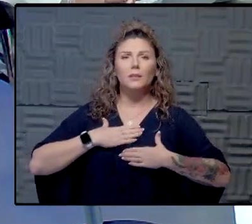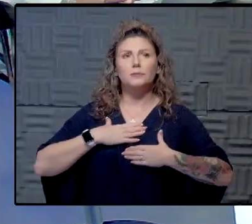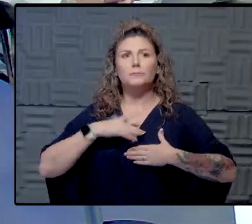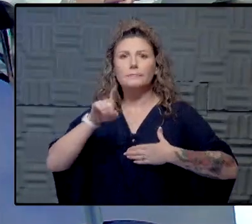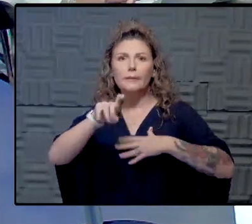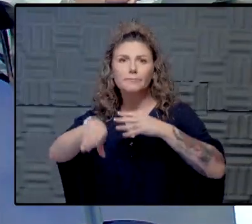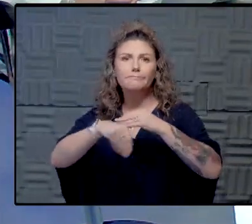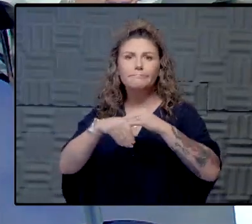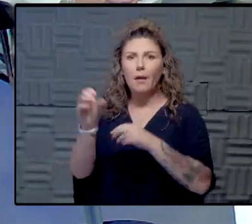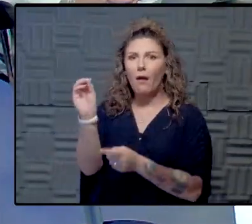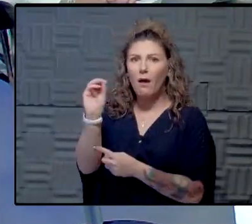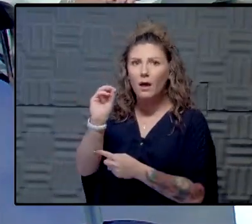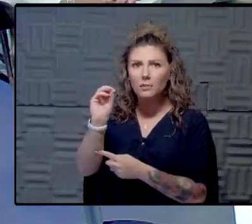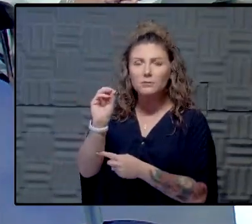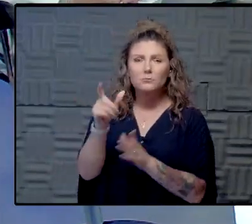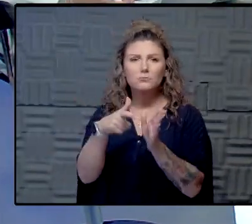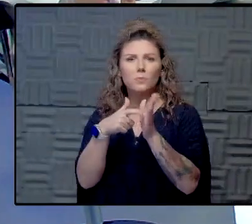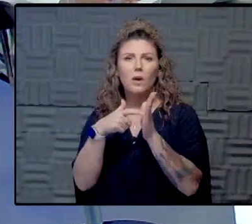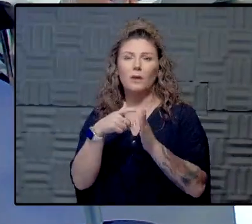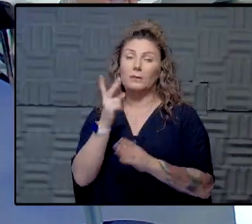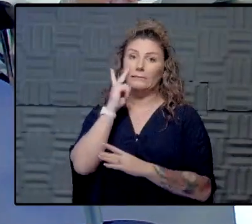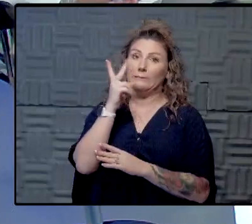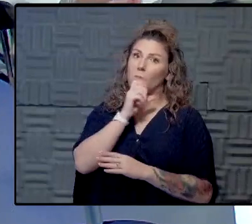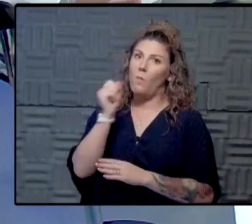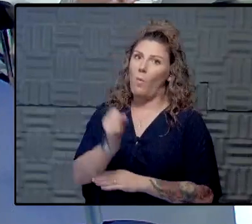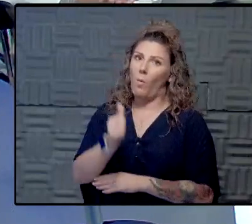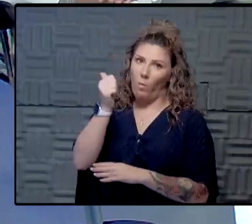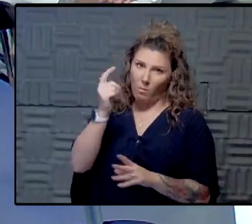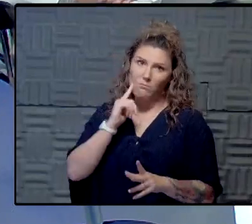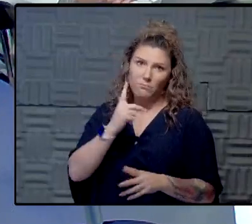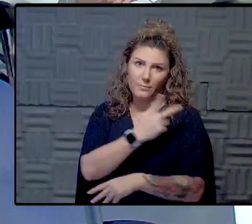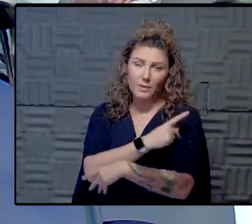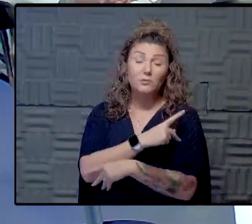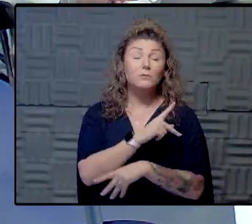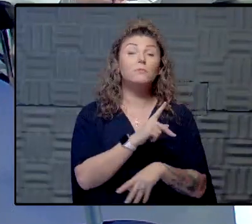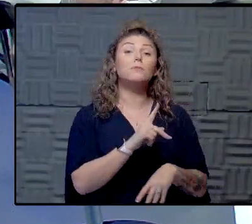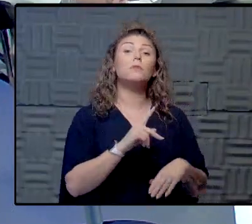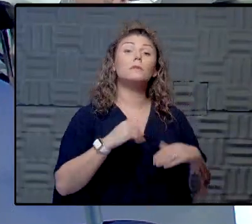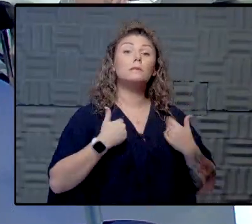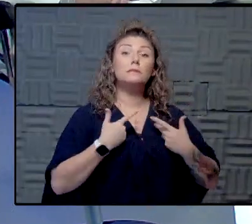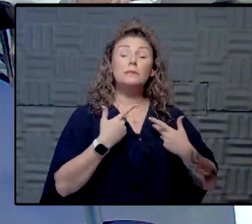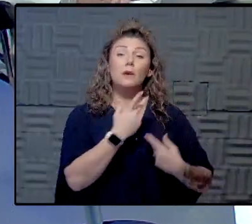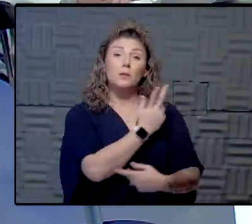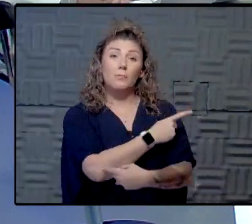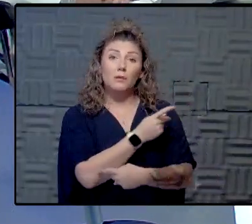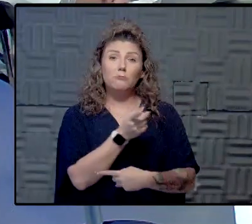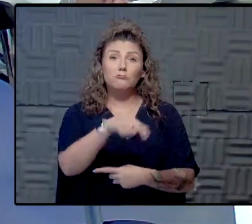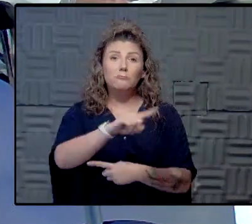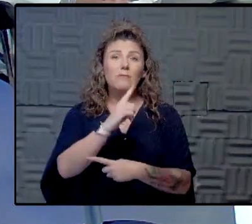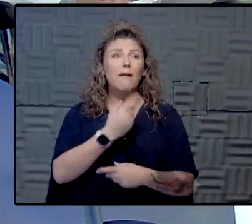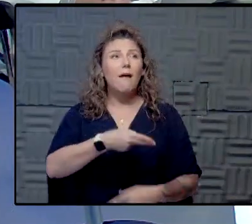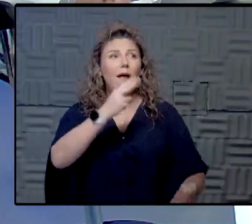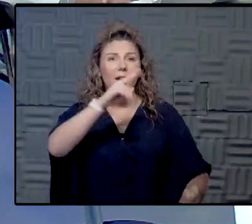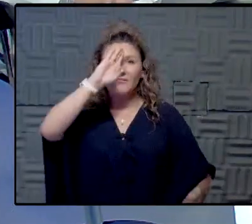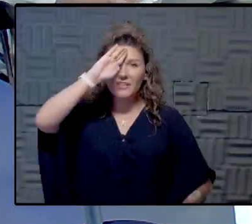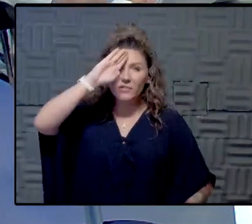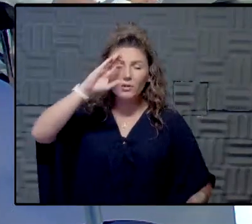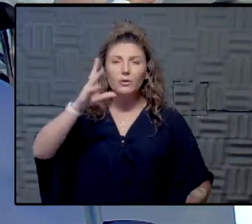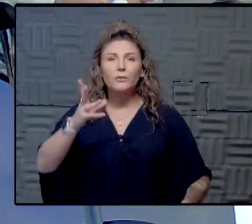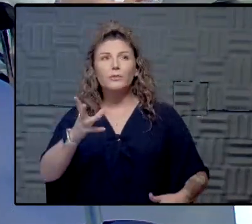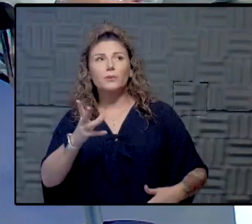requirement, which we've definitely seen in our older patients. And a lot of our younger patients also, we'll see them just with some high fevers and